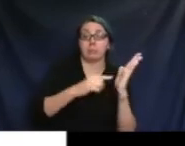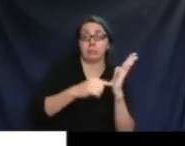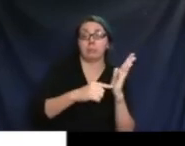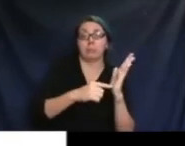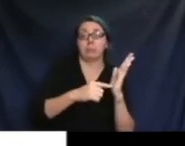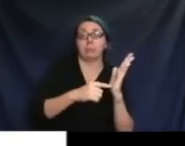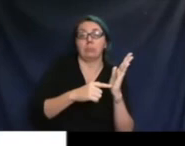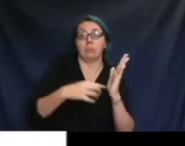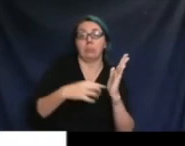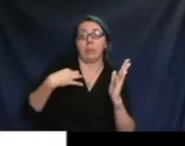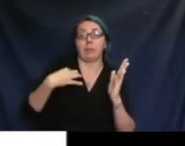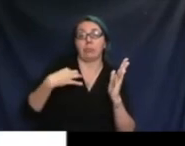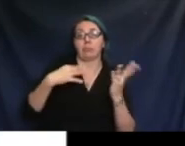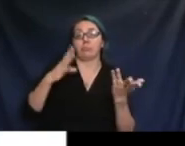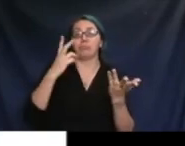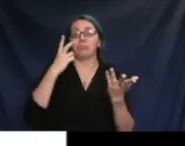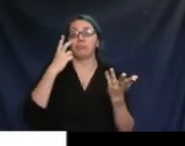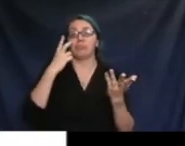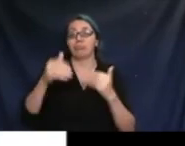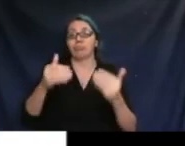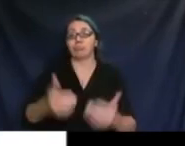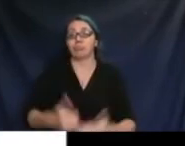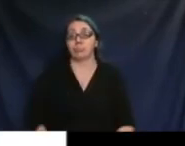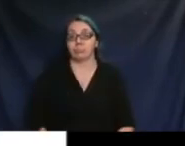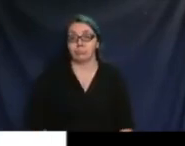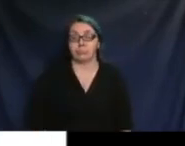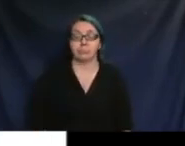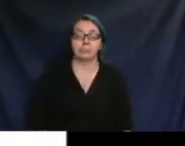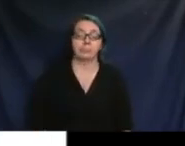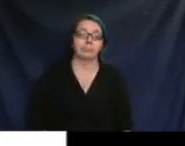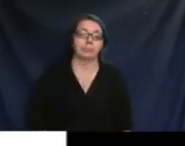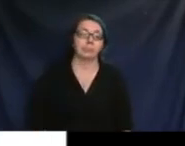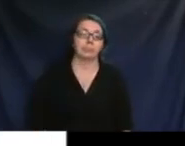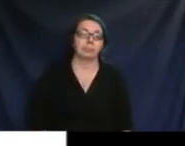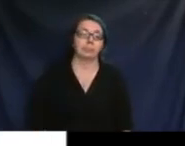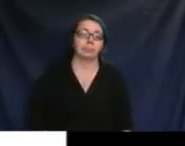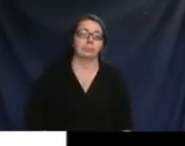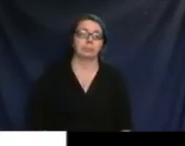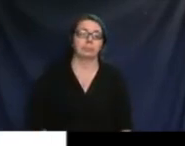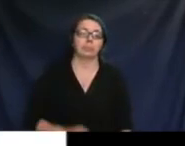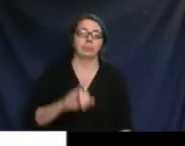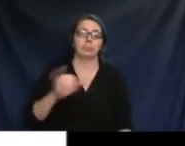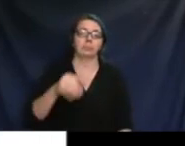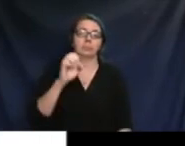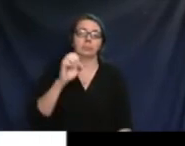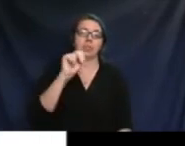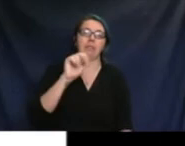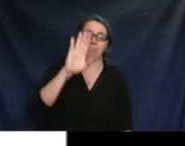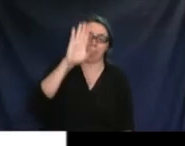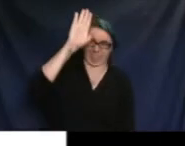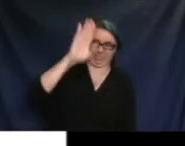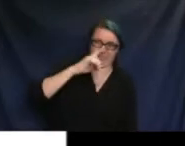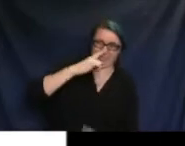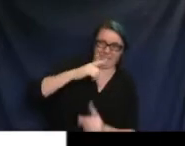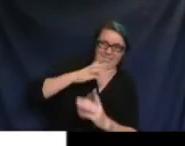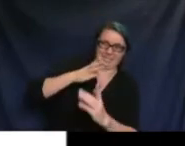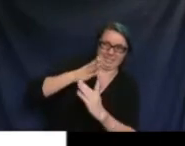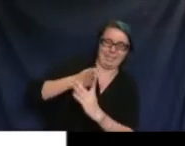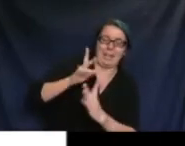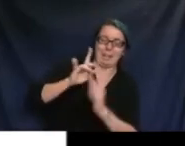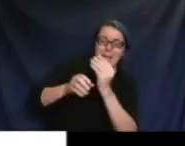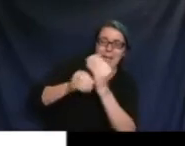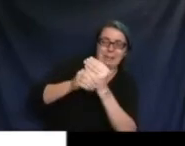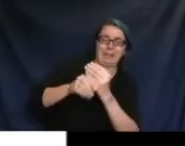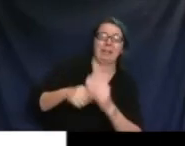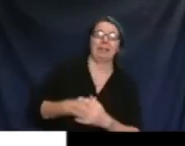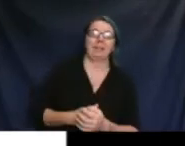Great. So here's a question about. Sorry, Mohammed, it's Jean. So sorry. I just want to weigh in on this as well.